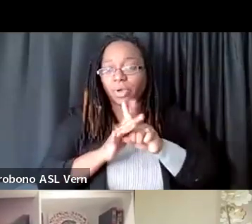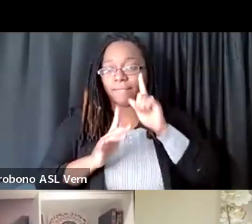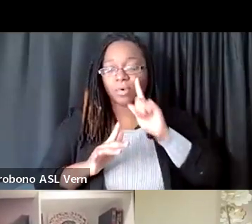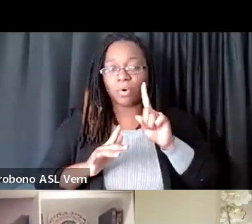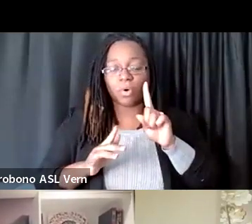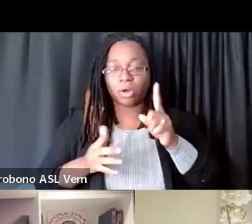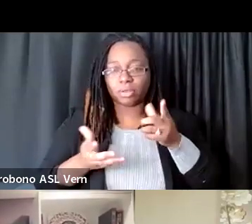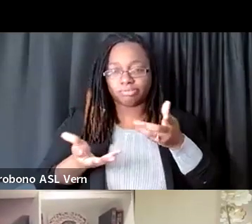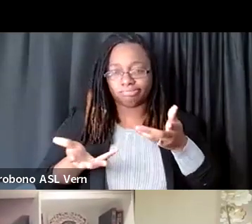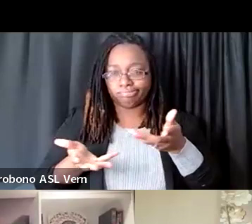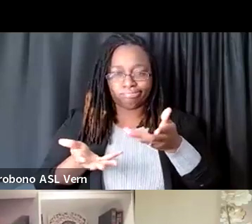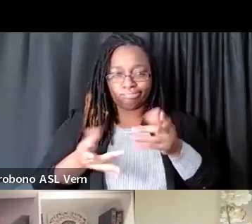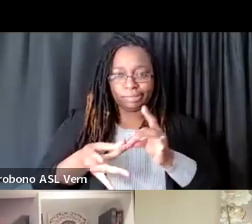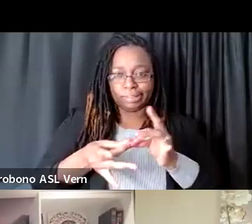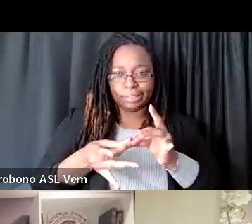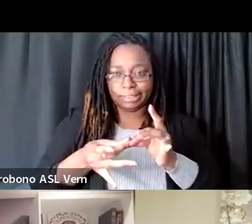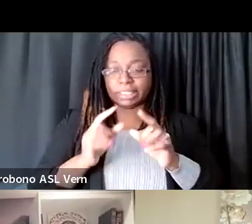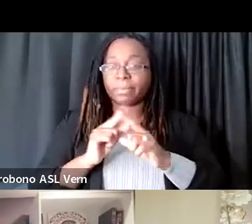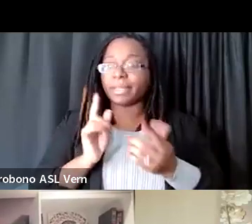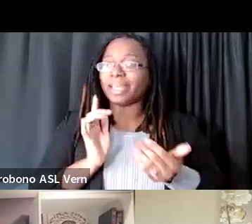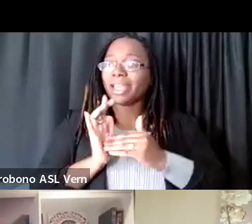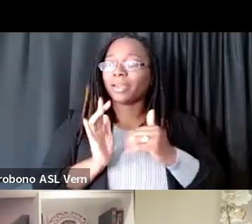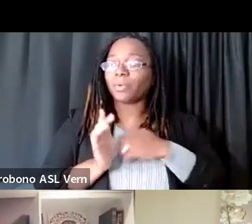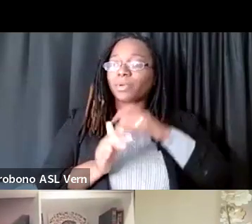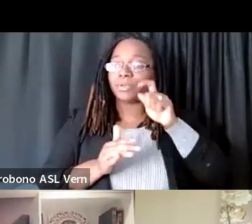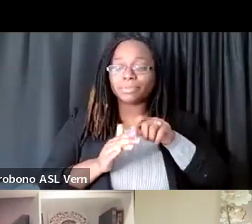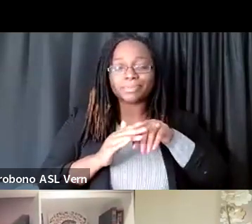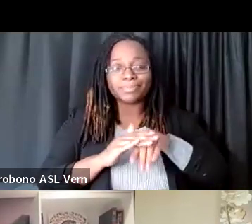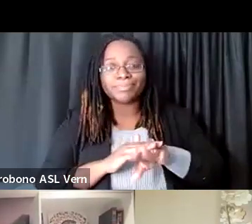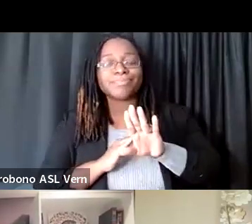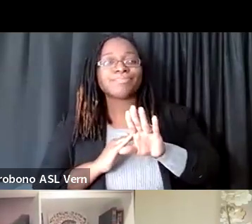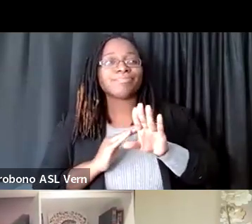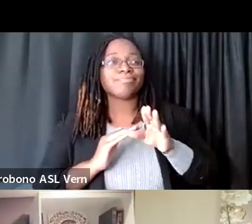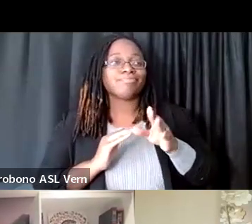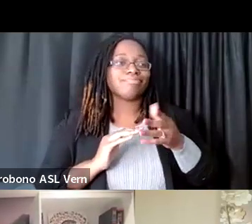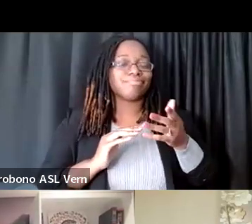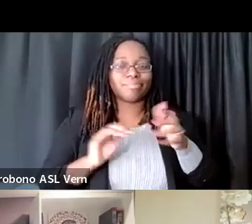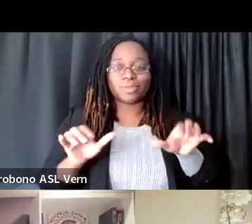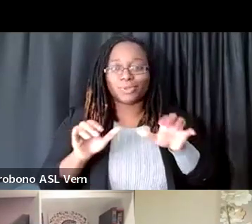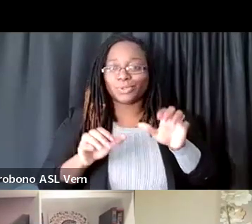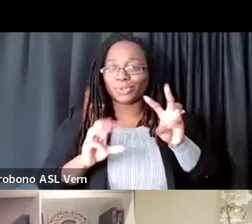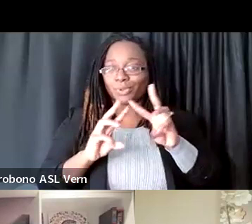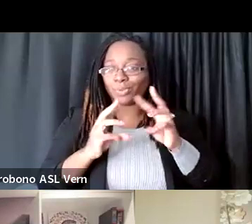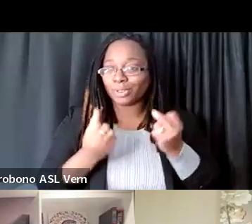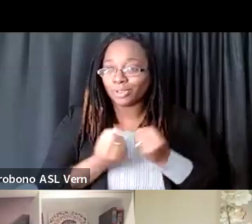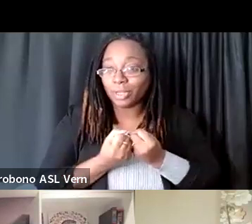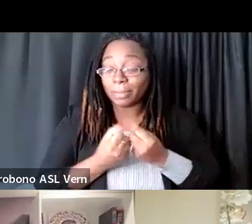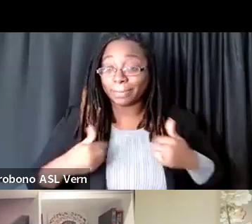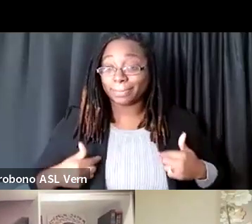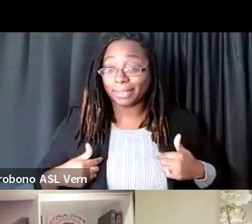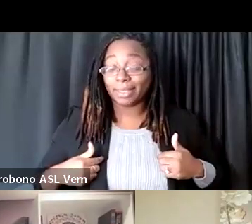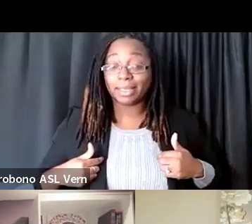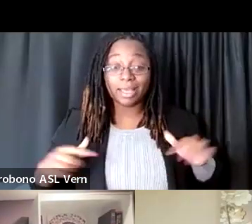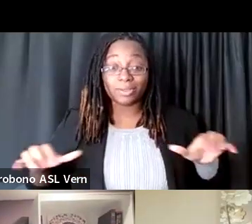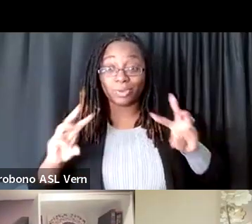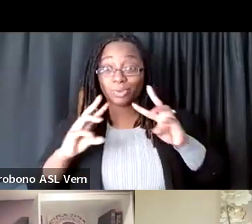to choreograph, but like as Kimberly said earlier, we should be coming in to, you know, do workshops. And when I do my workshops, the whole